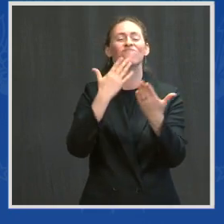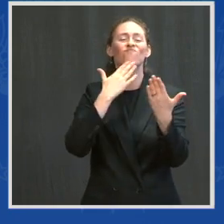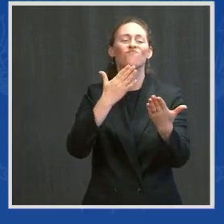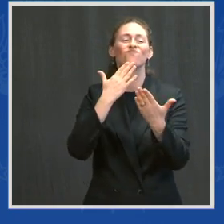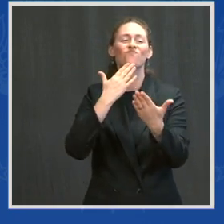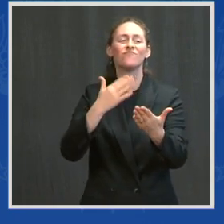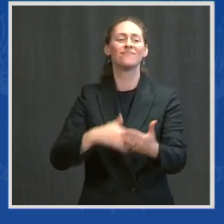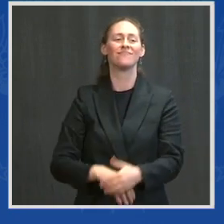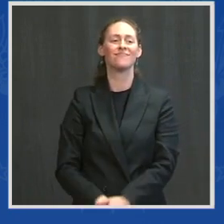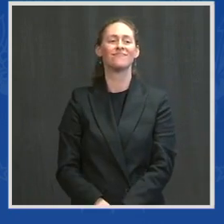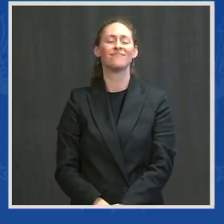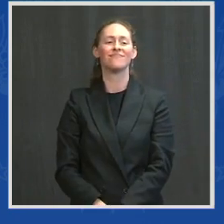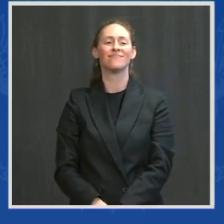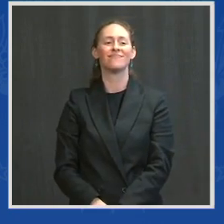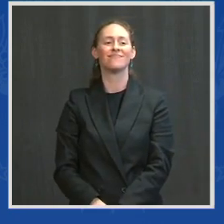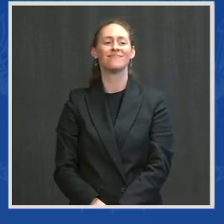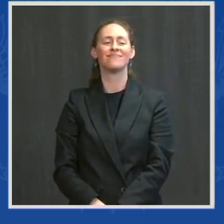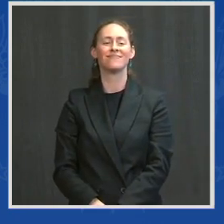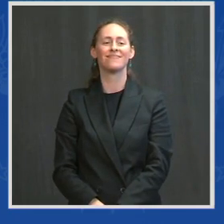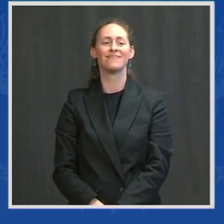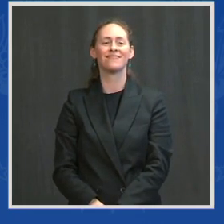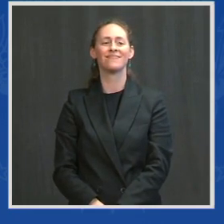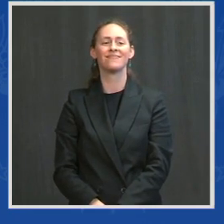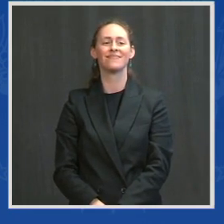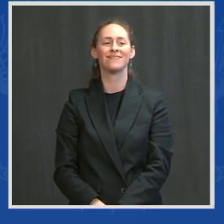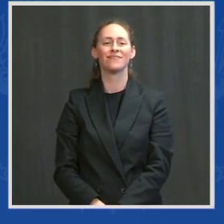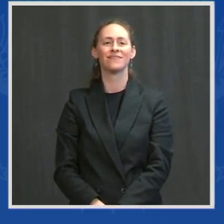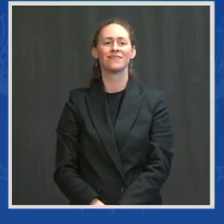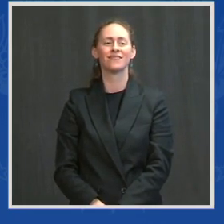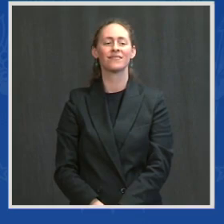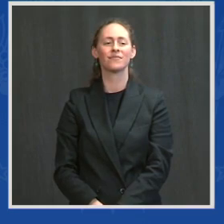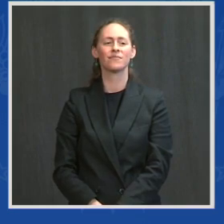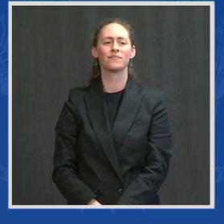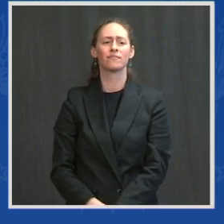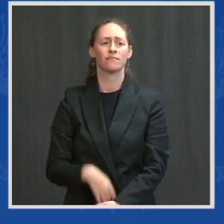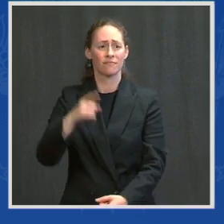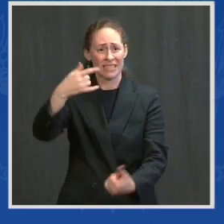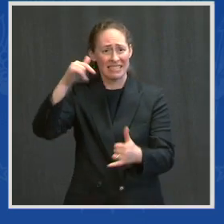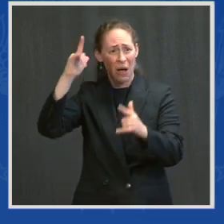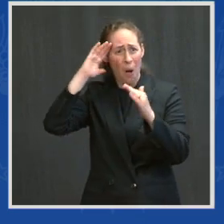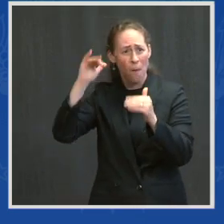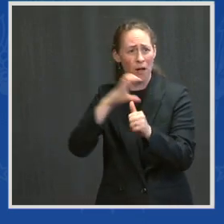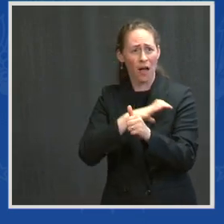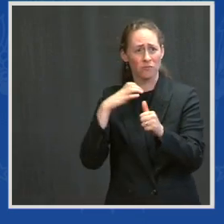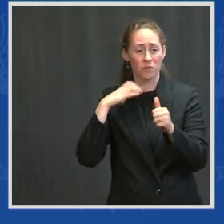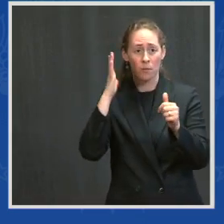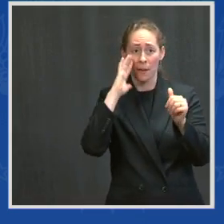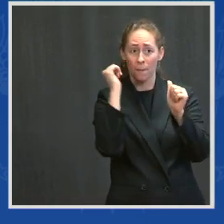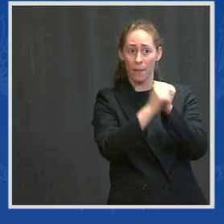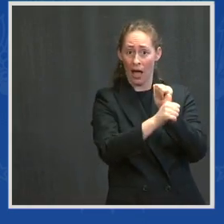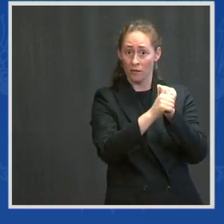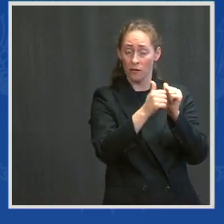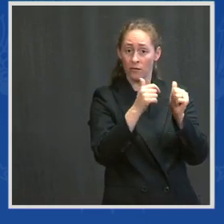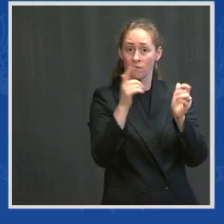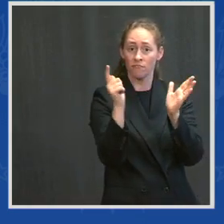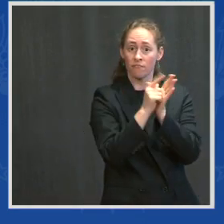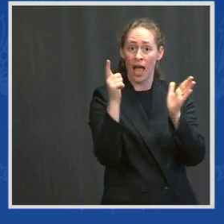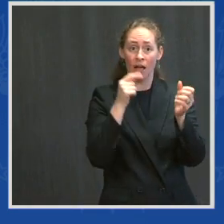Mr. Appreciate President, it. are you still holding out hope that Congress can pass another assault weapons ban? I never give up